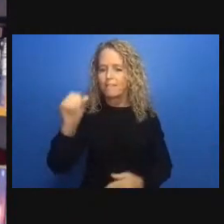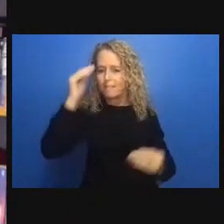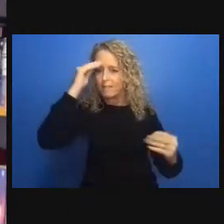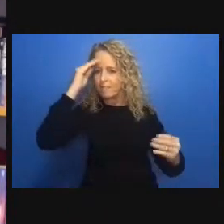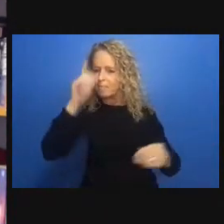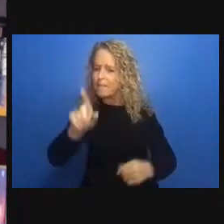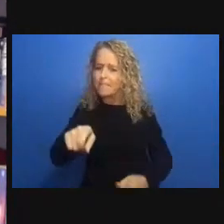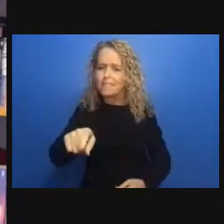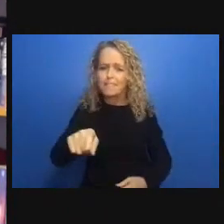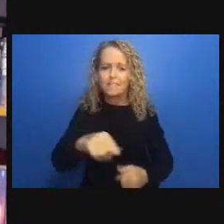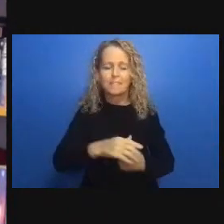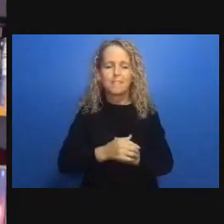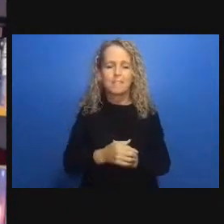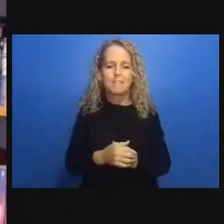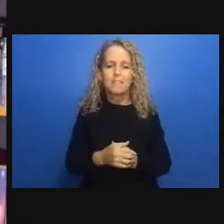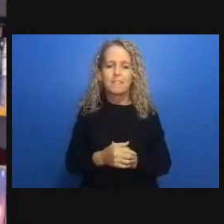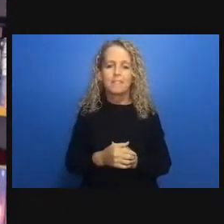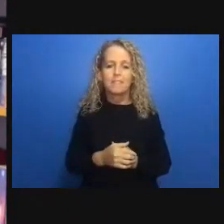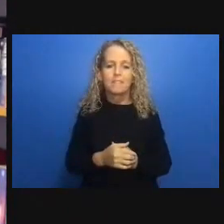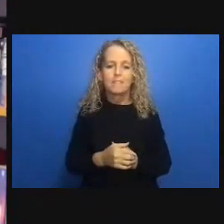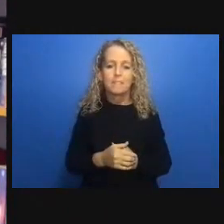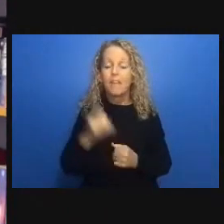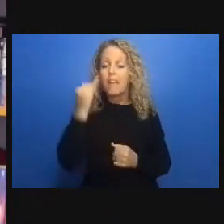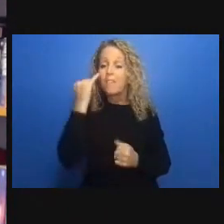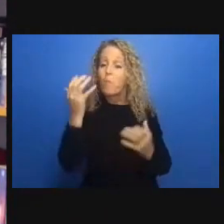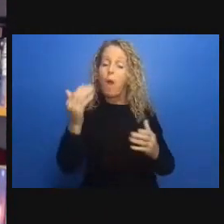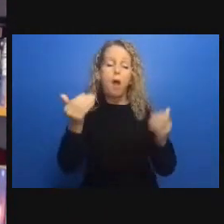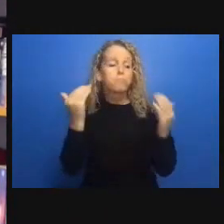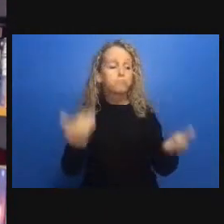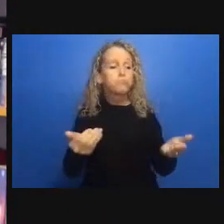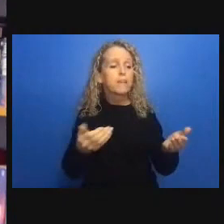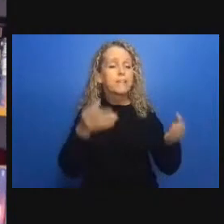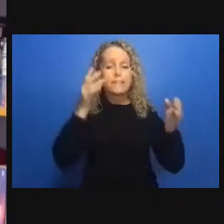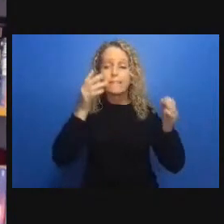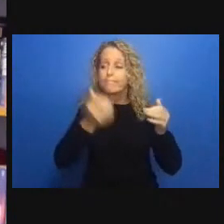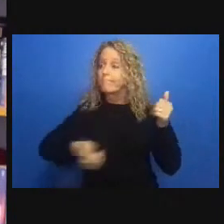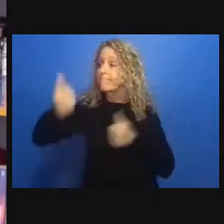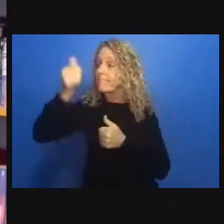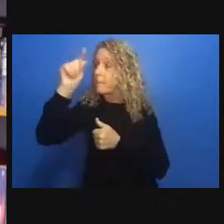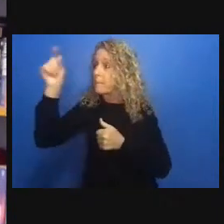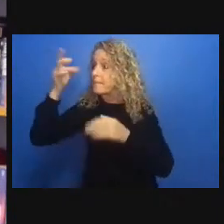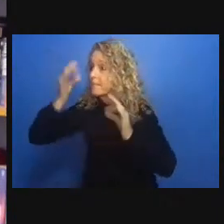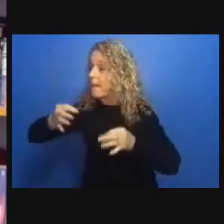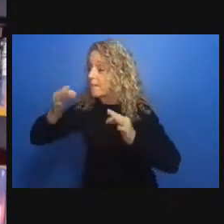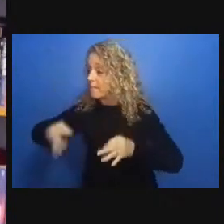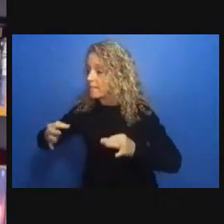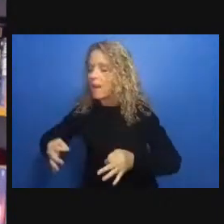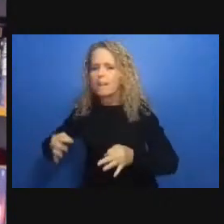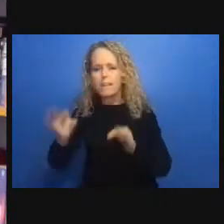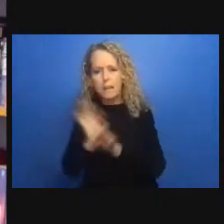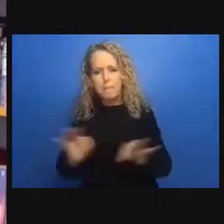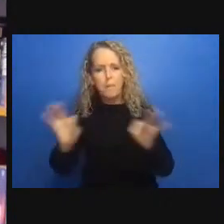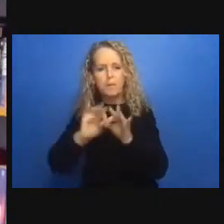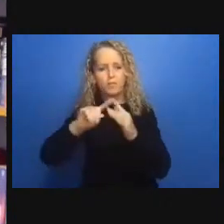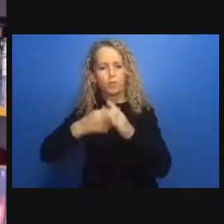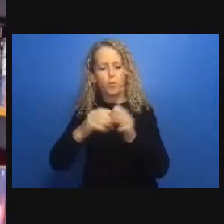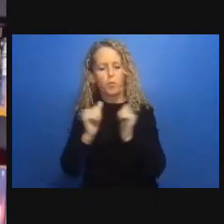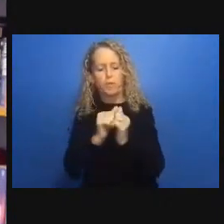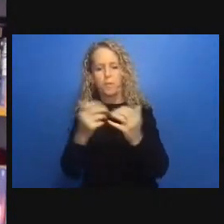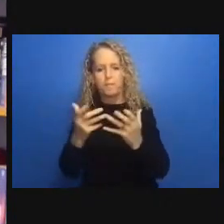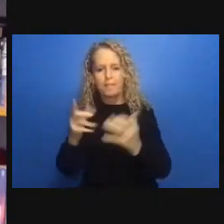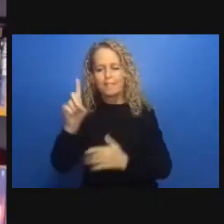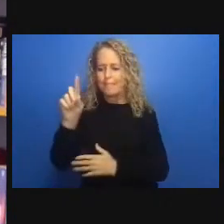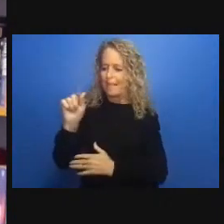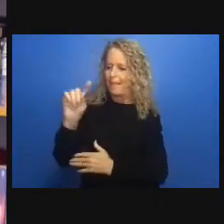decisions unless you have the available data and that data is of suitable quality. We collect it all over the